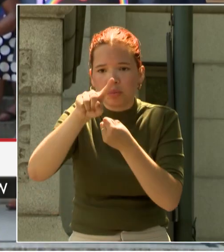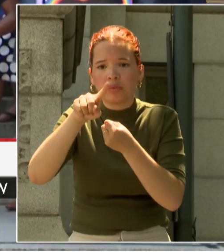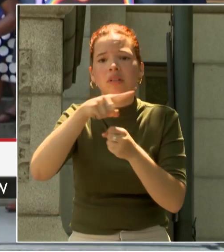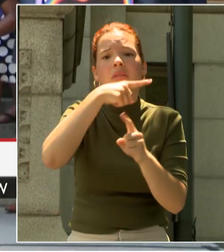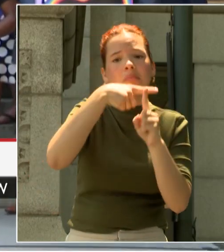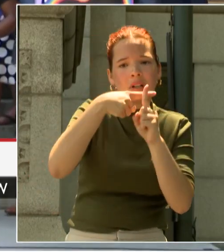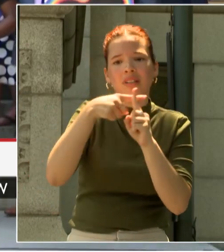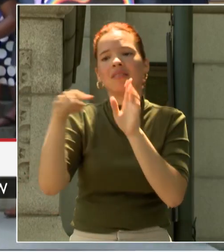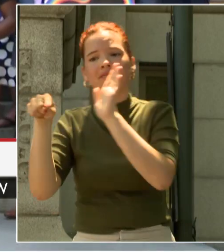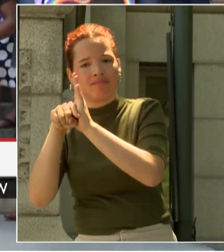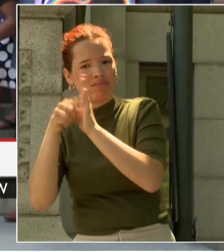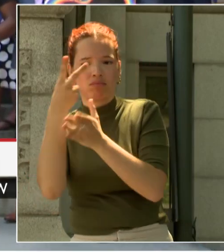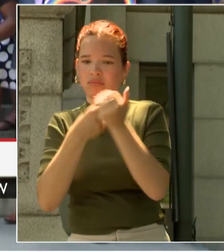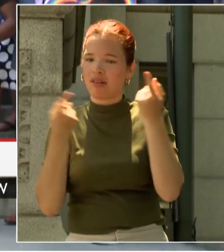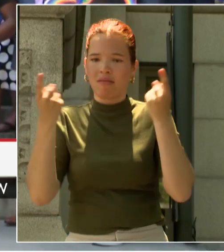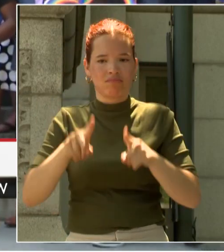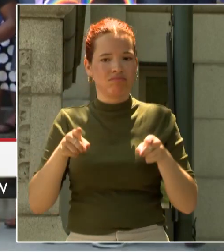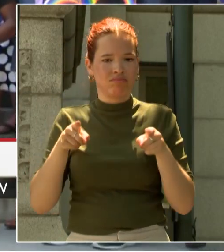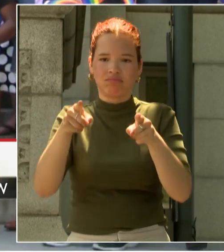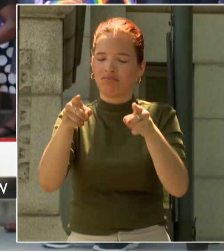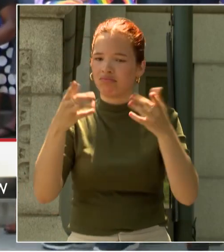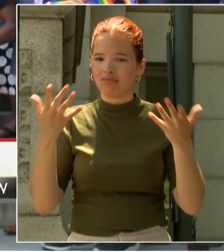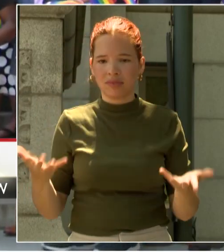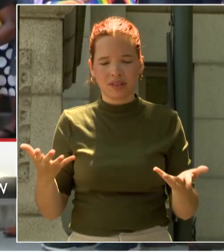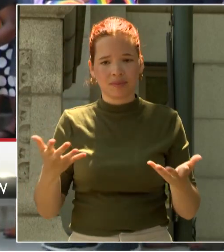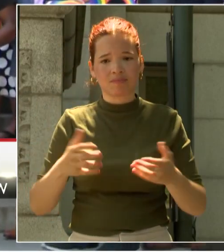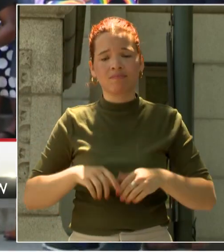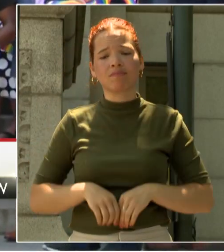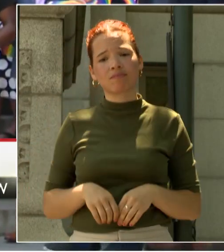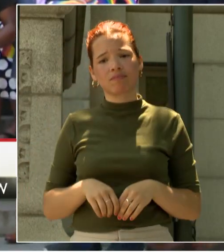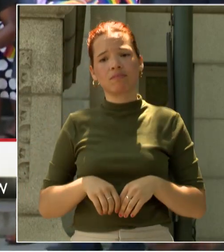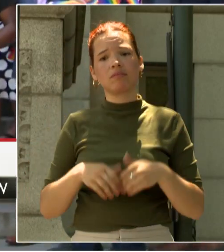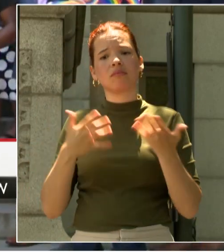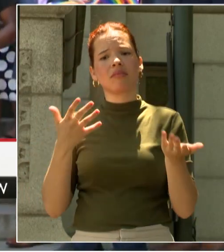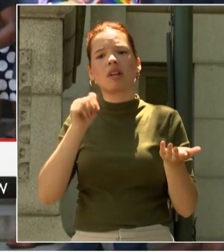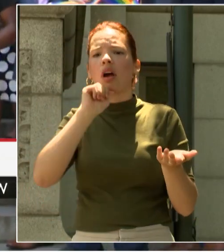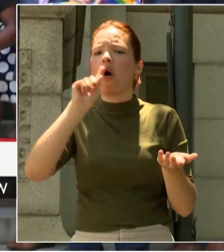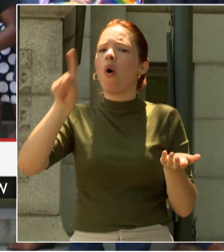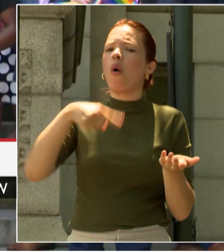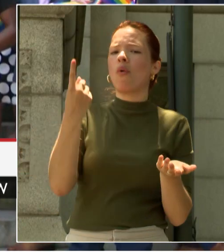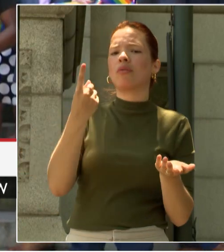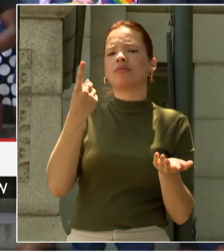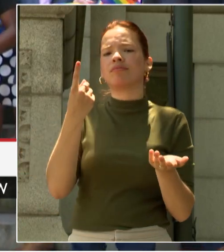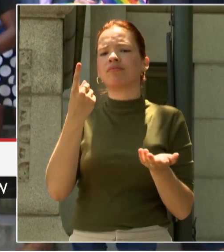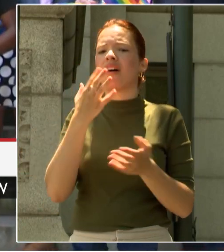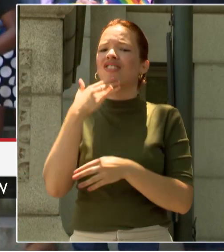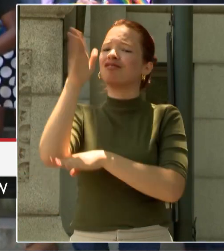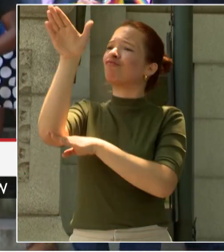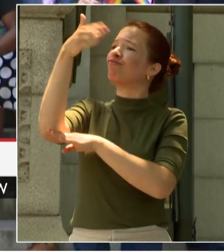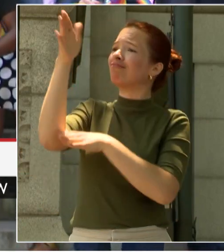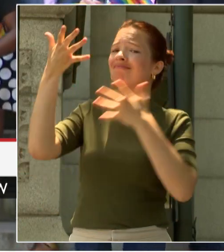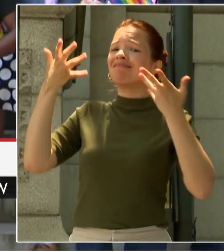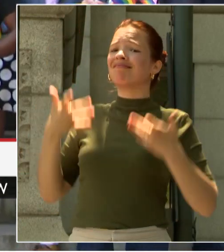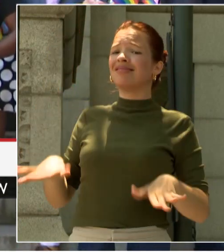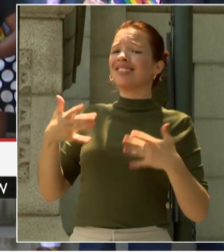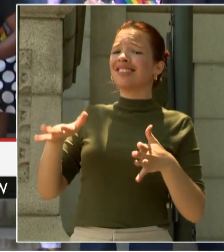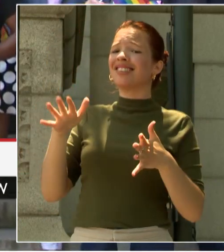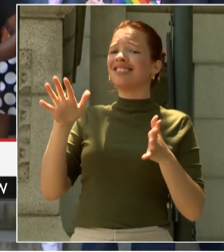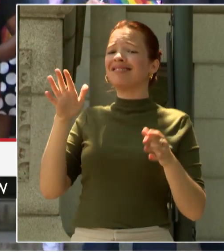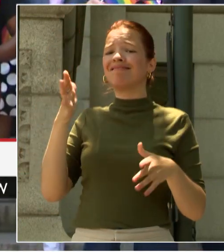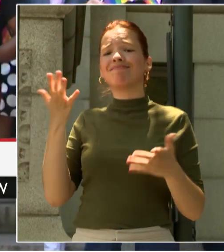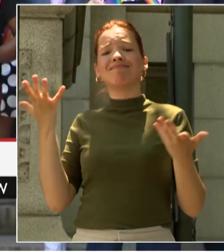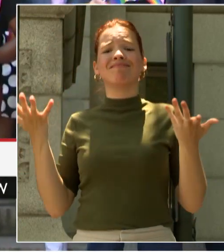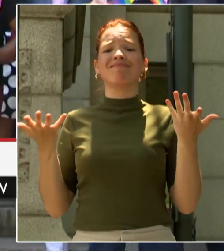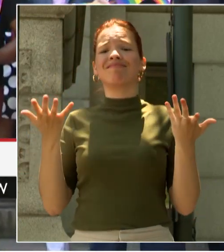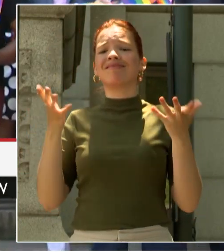bad. Today is more than about a colorful material being flown next to a granite and marble building. It's a display